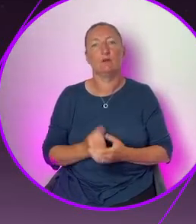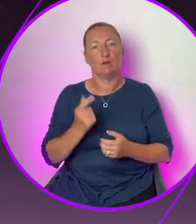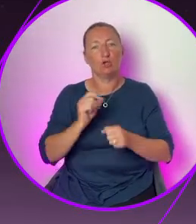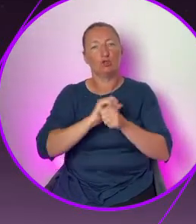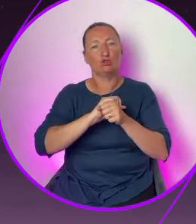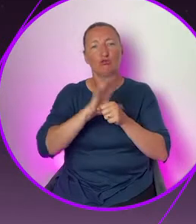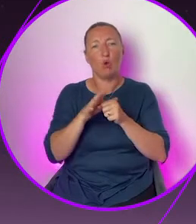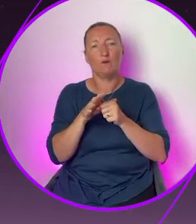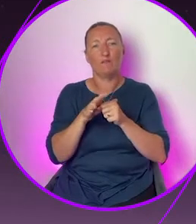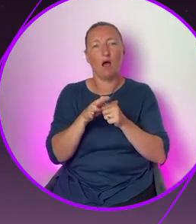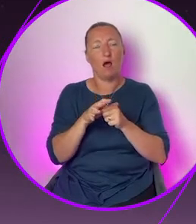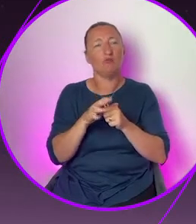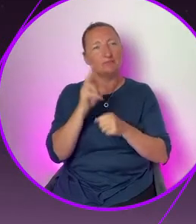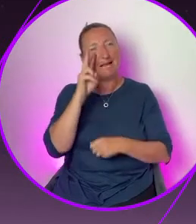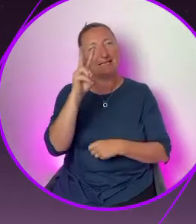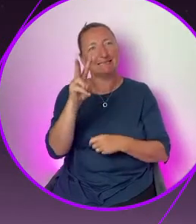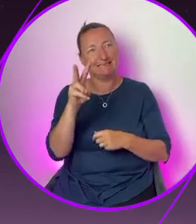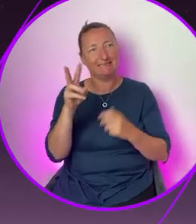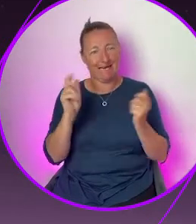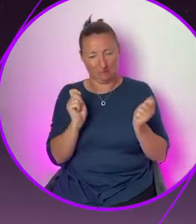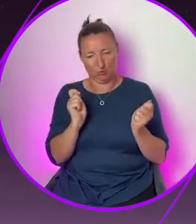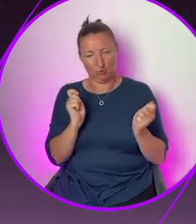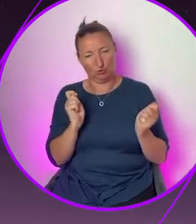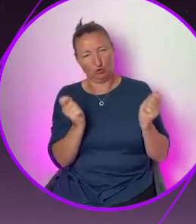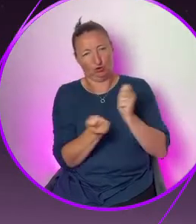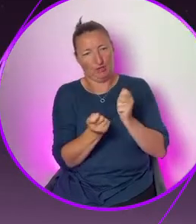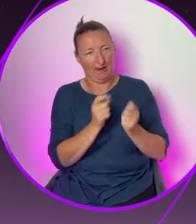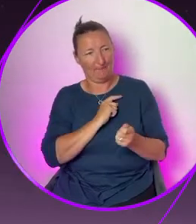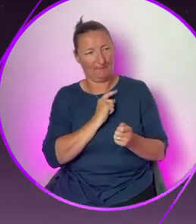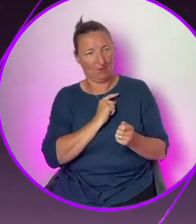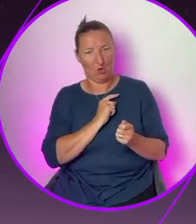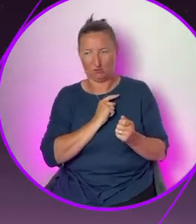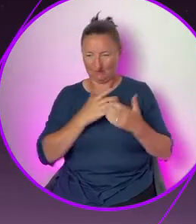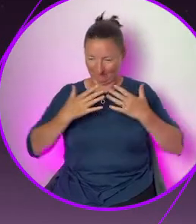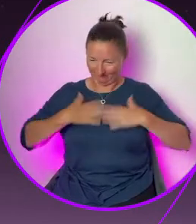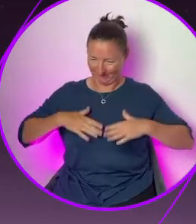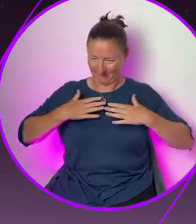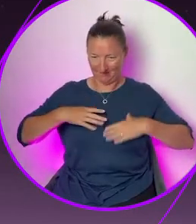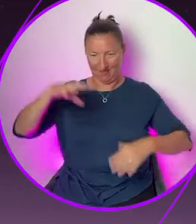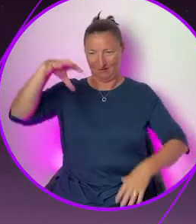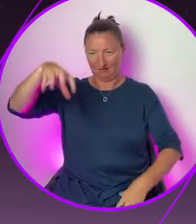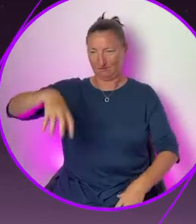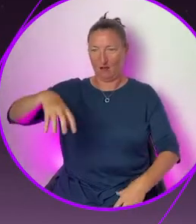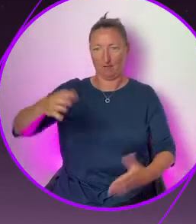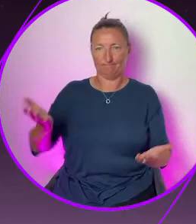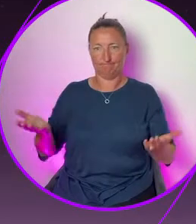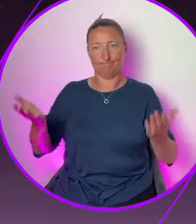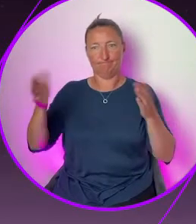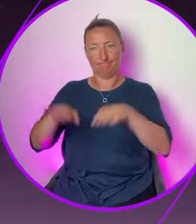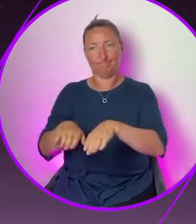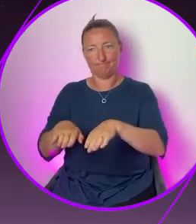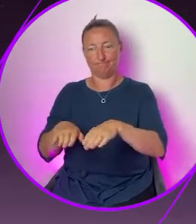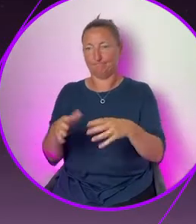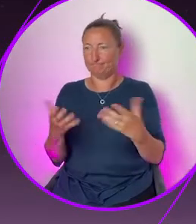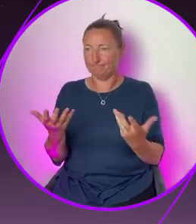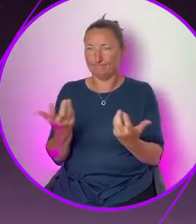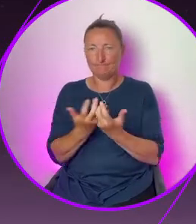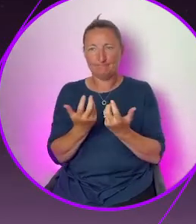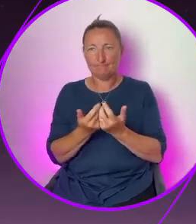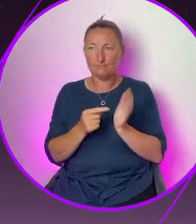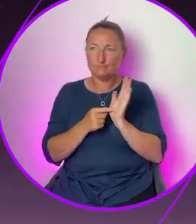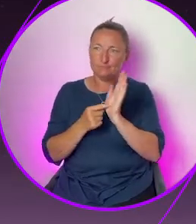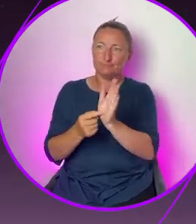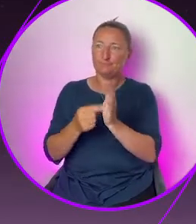during the pandemic months, when physical sites of cultural organizations were shut, and it became apparent